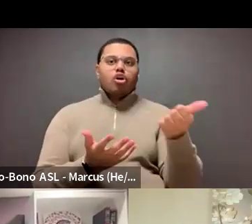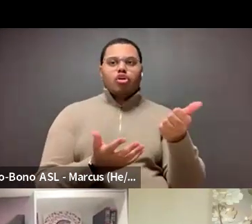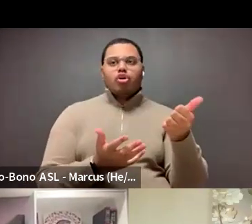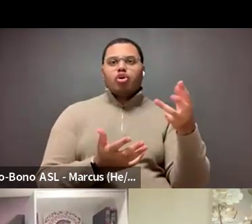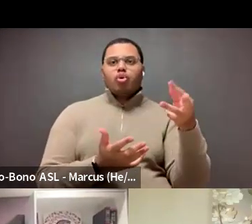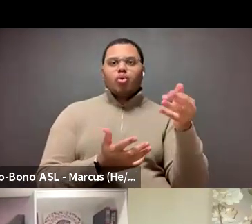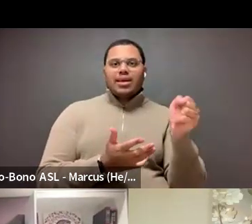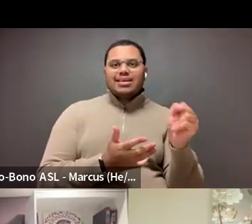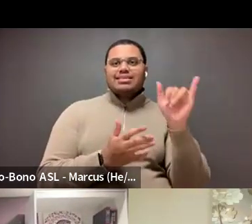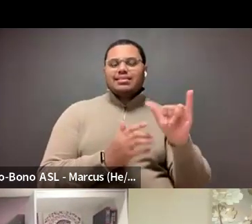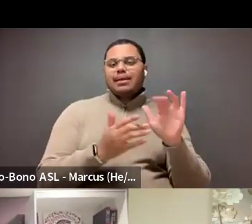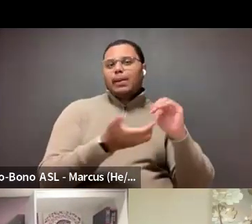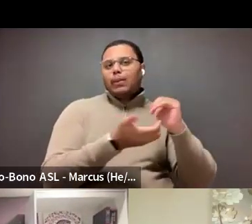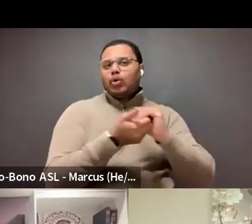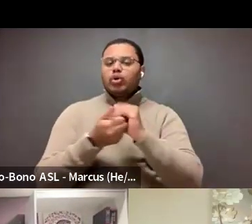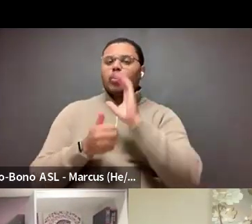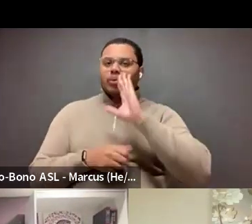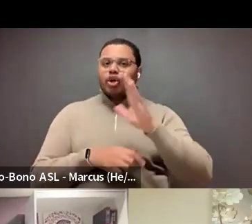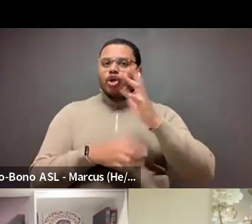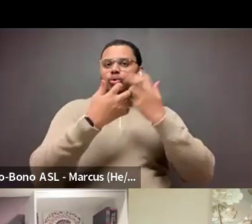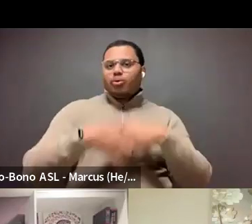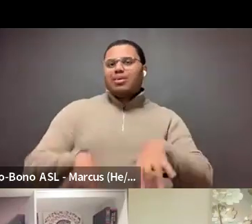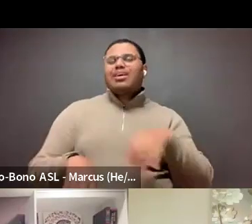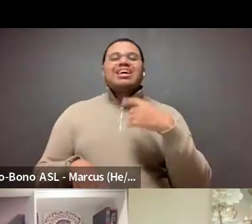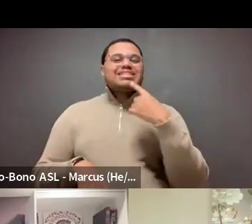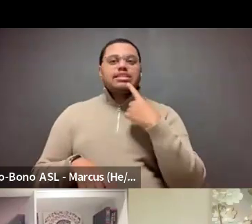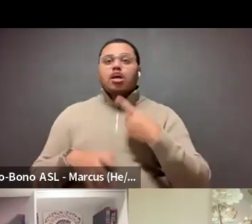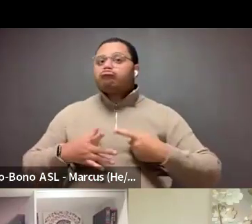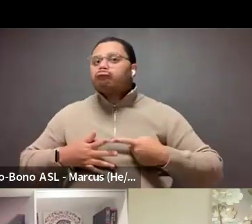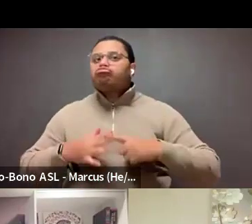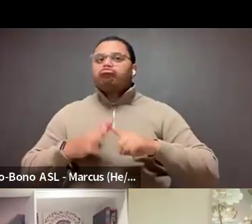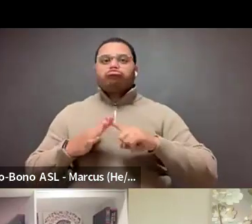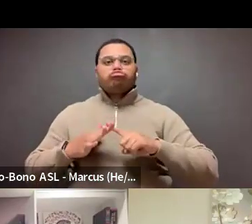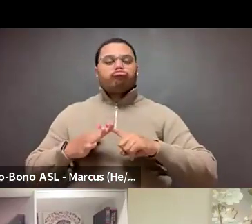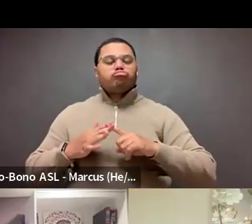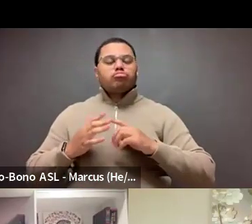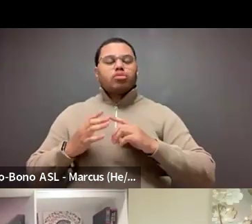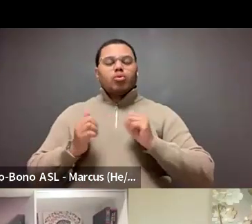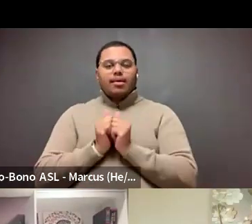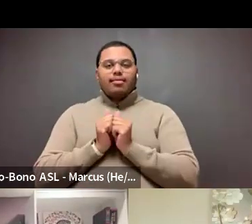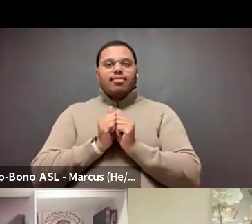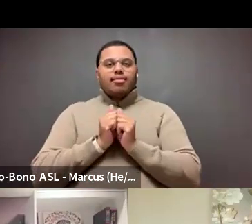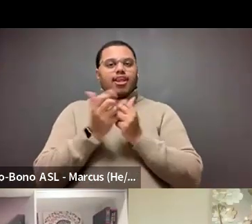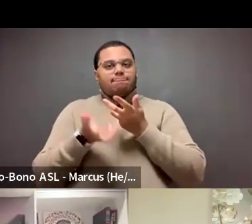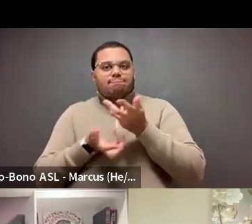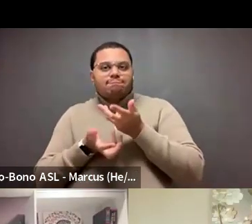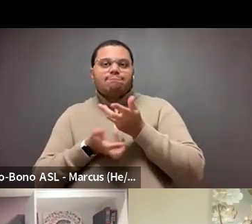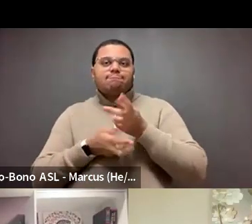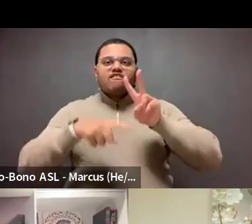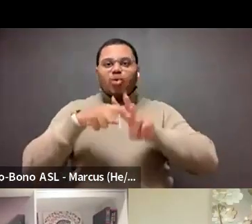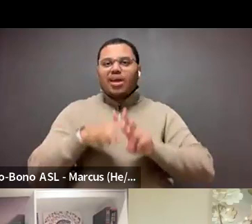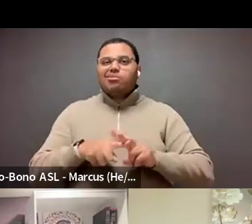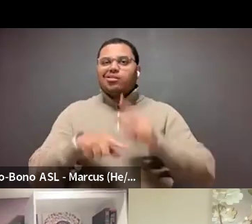that partnership is gonna work, so that you're, I would just say, kicking off though with a vocabulary establisher would be